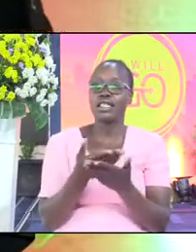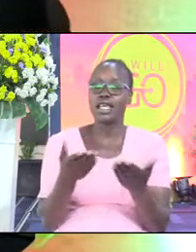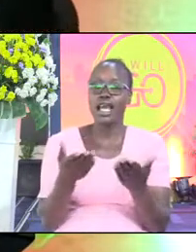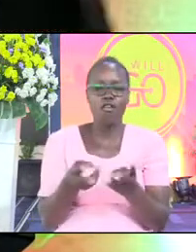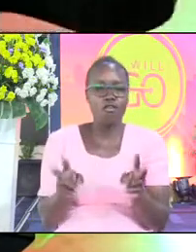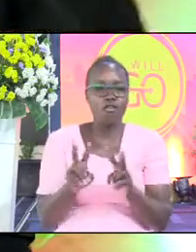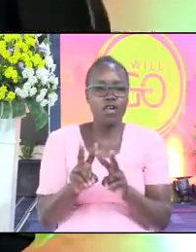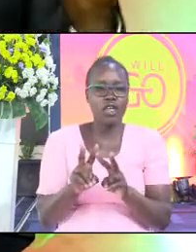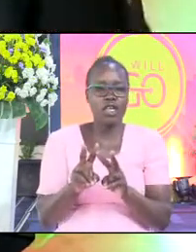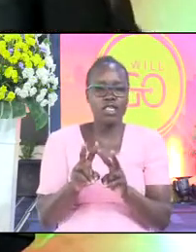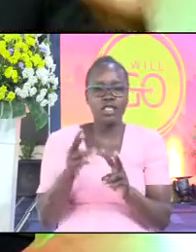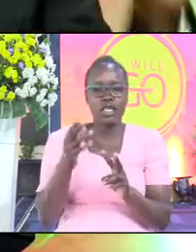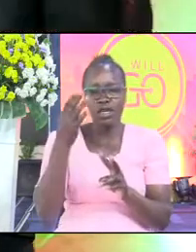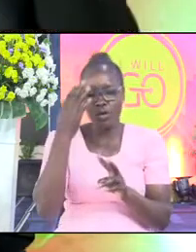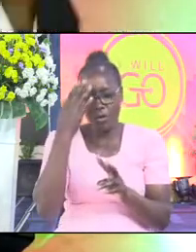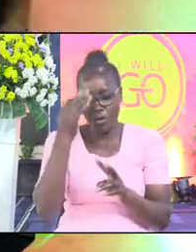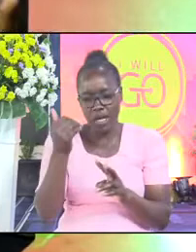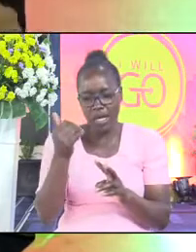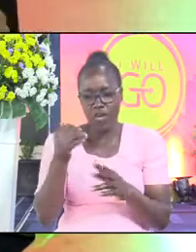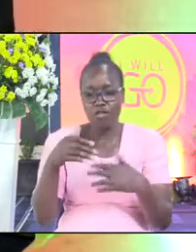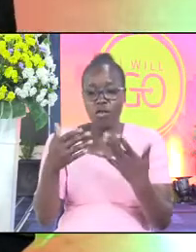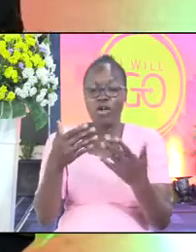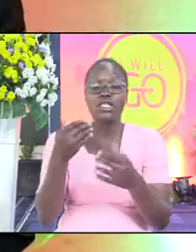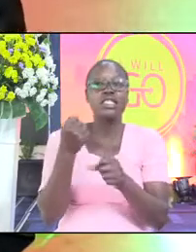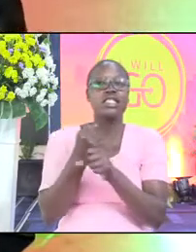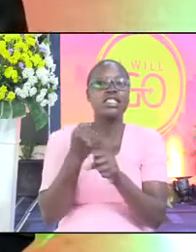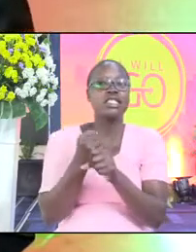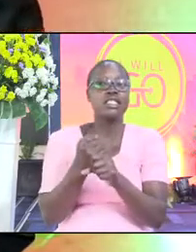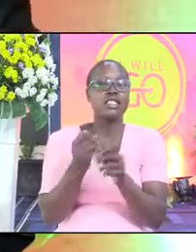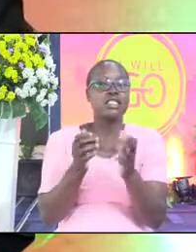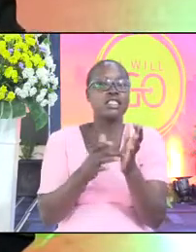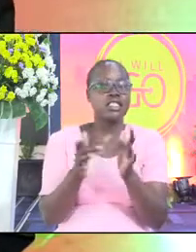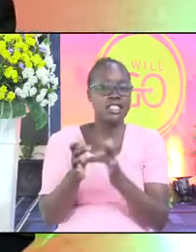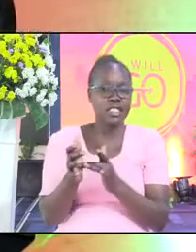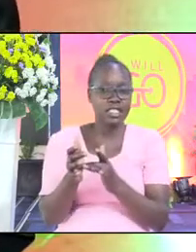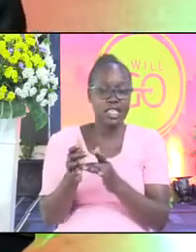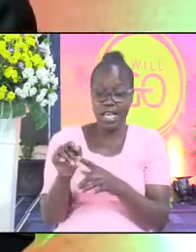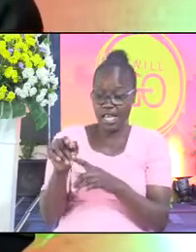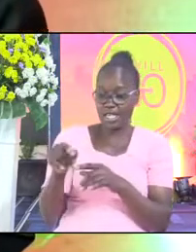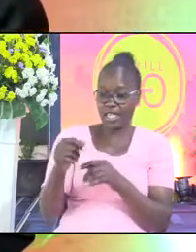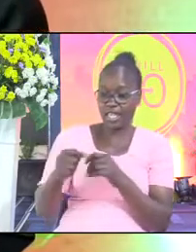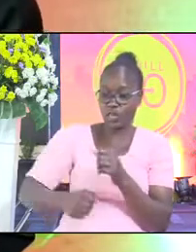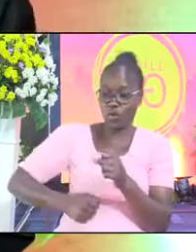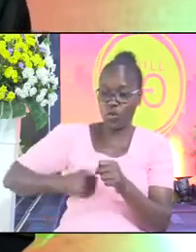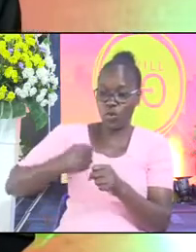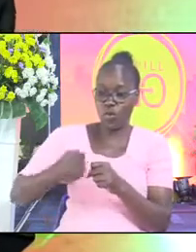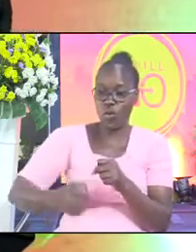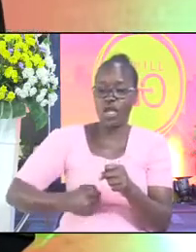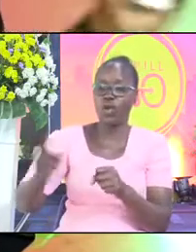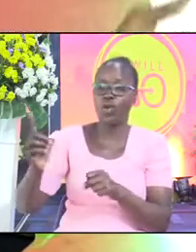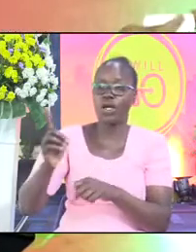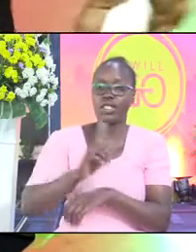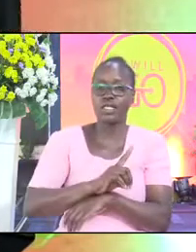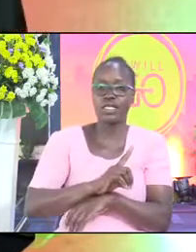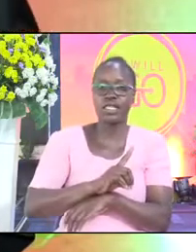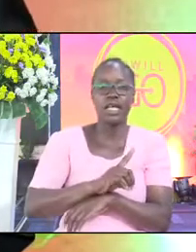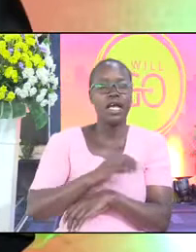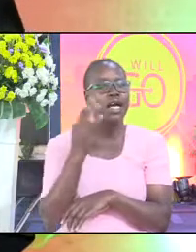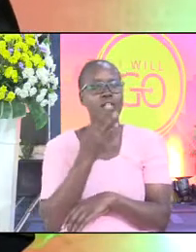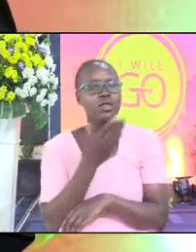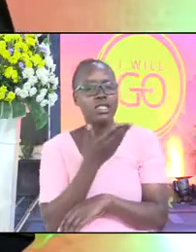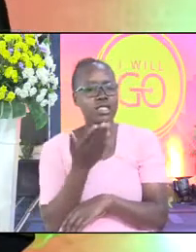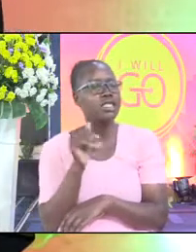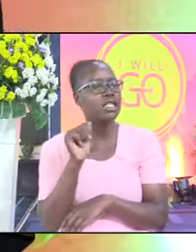what our Lord Jesus did at that well one day. Can I preach this